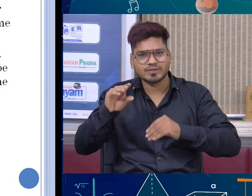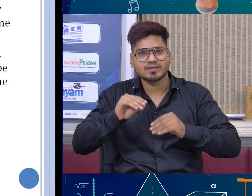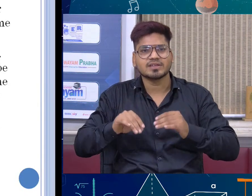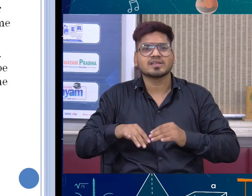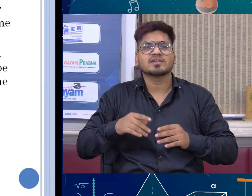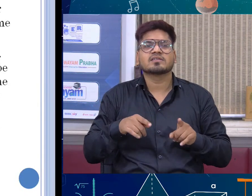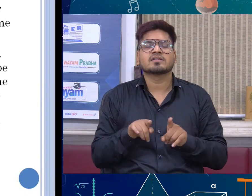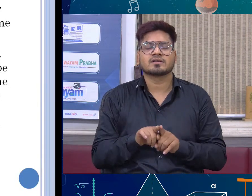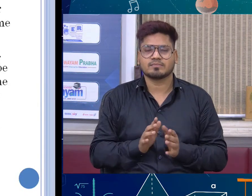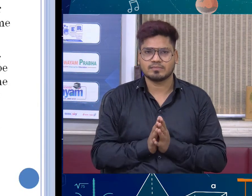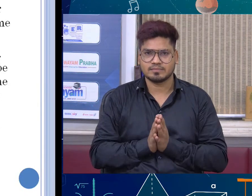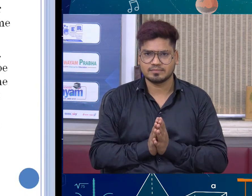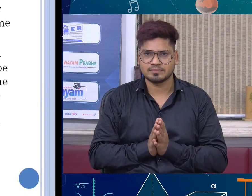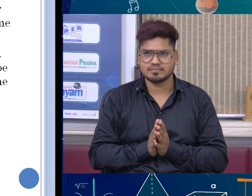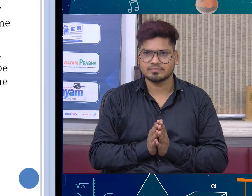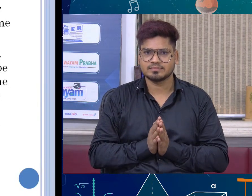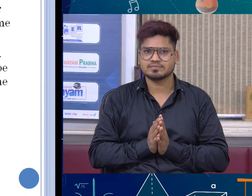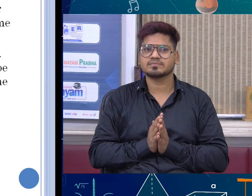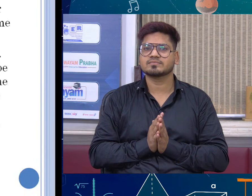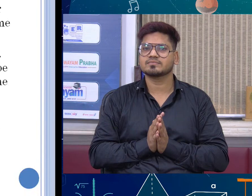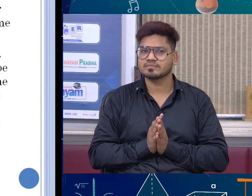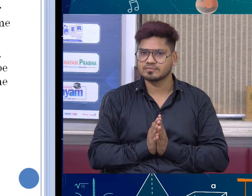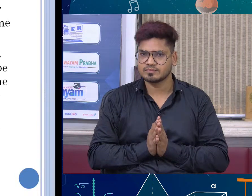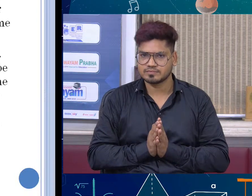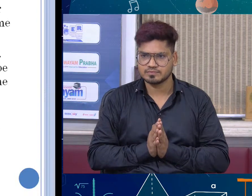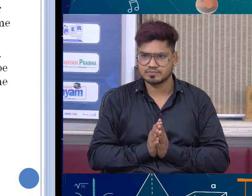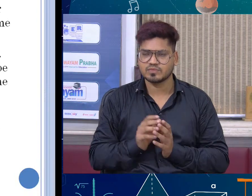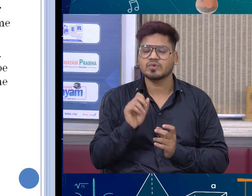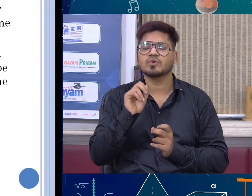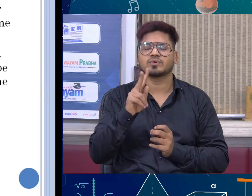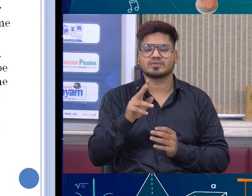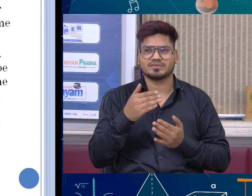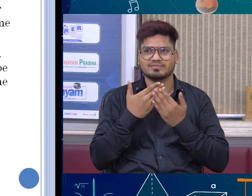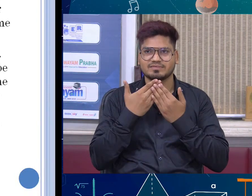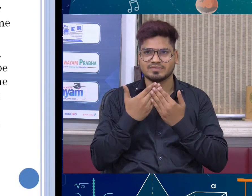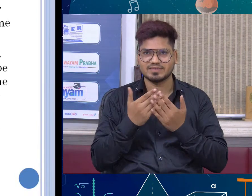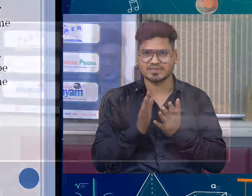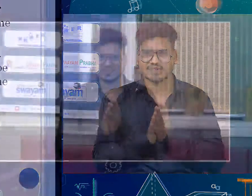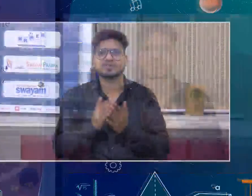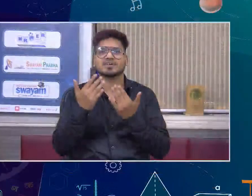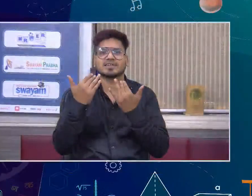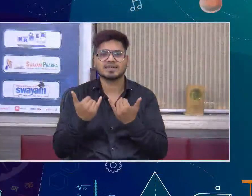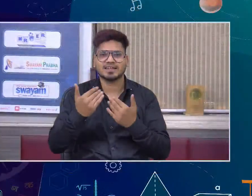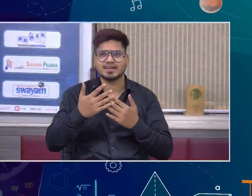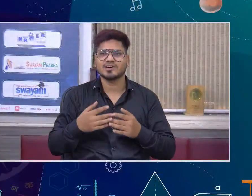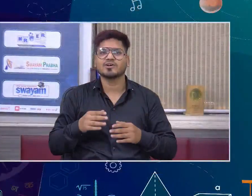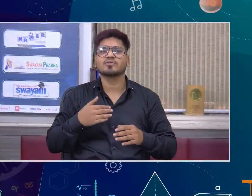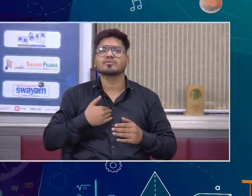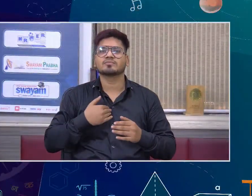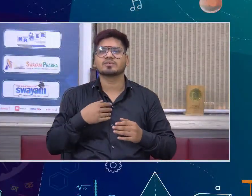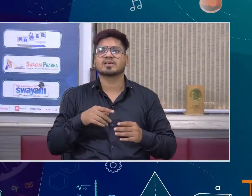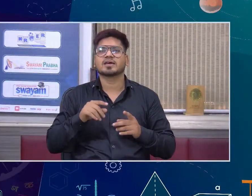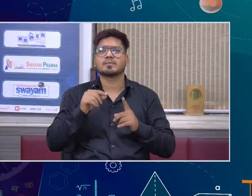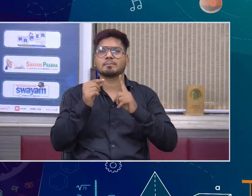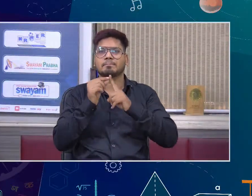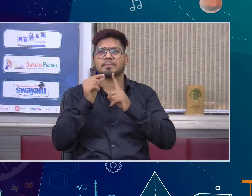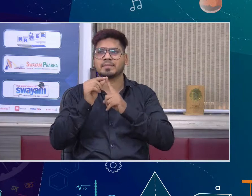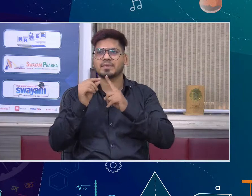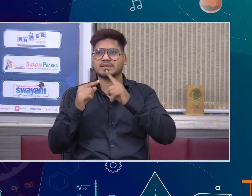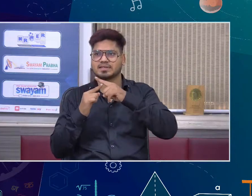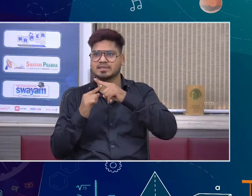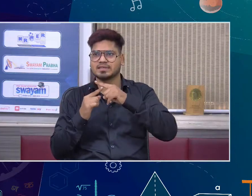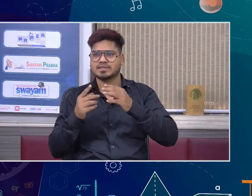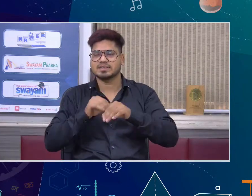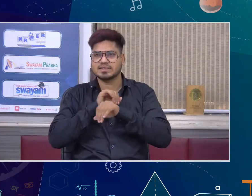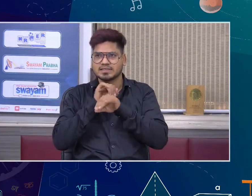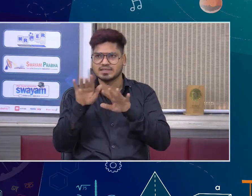God. Okay, all right. So we even have a PPT with us. So